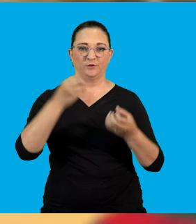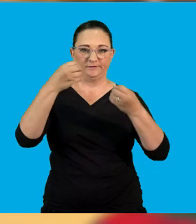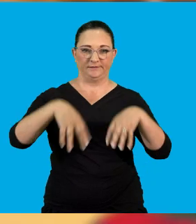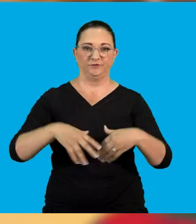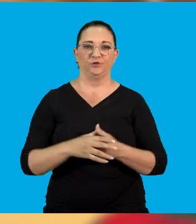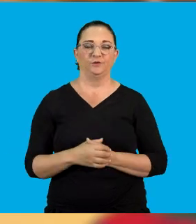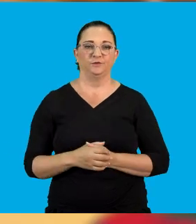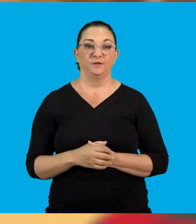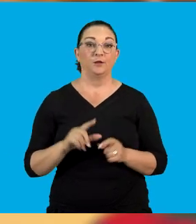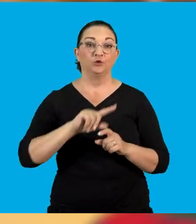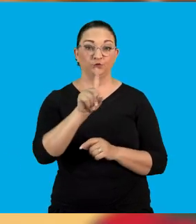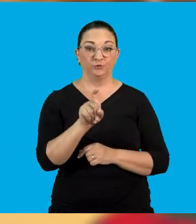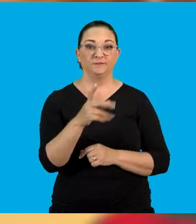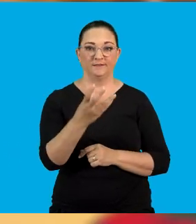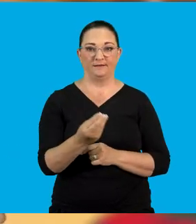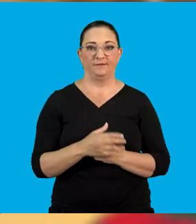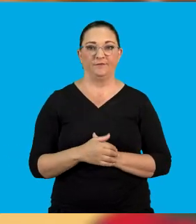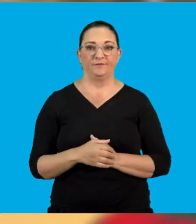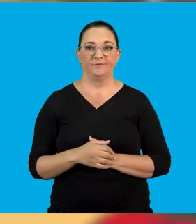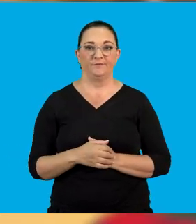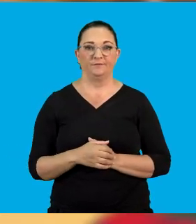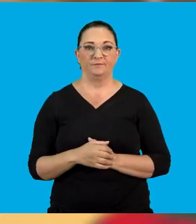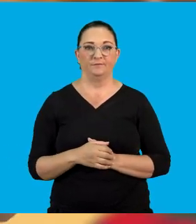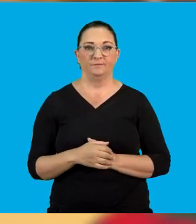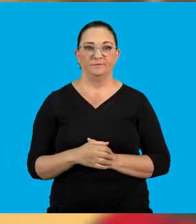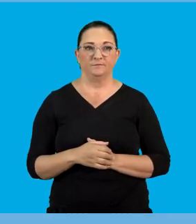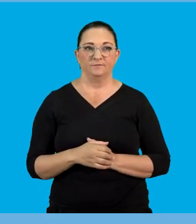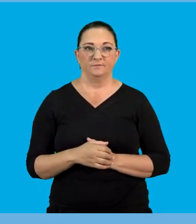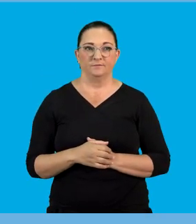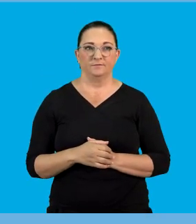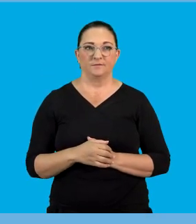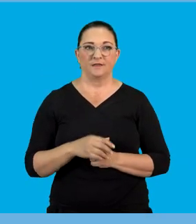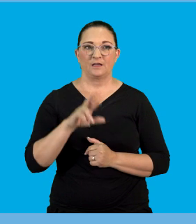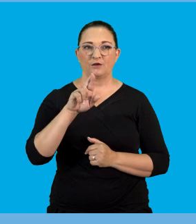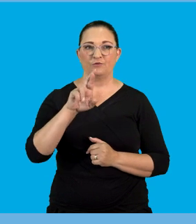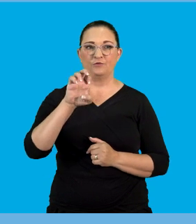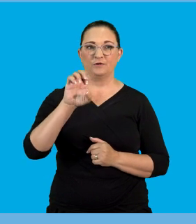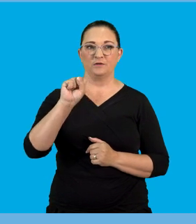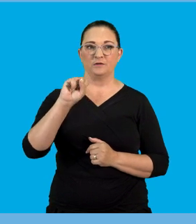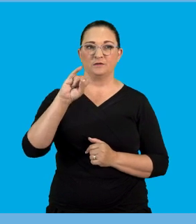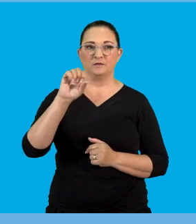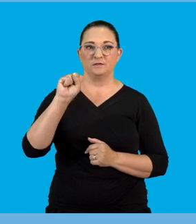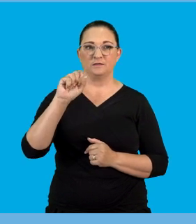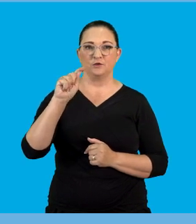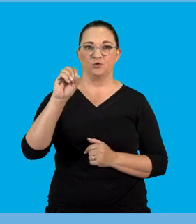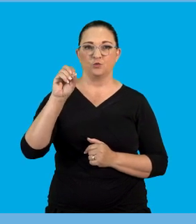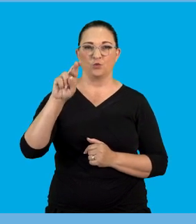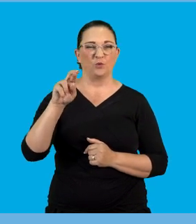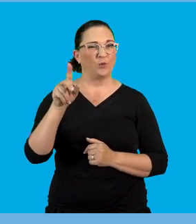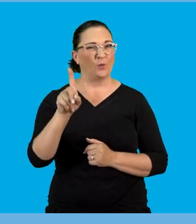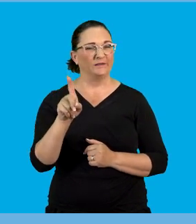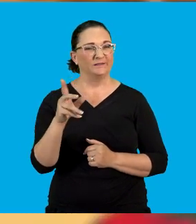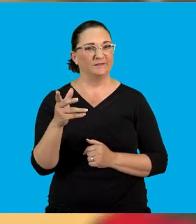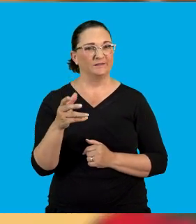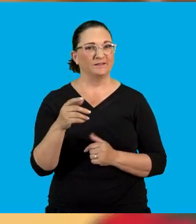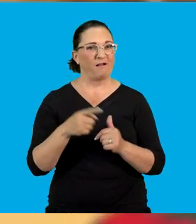have a question, just one question for you. The question is, what is a resistor? I want you to answer this question